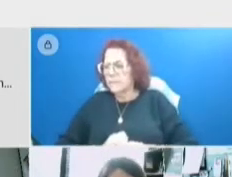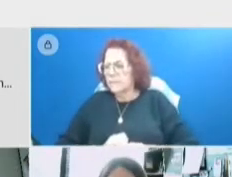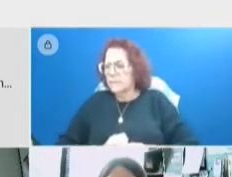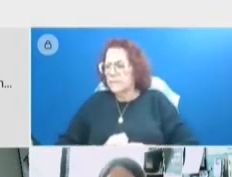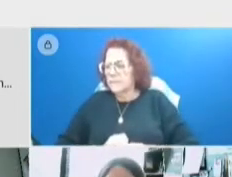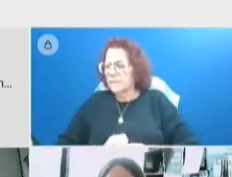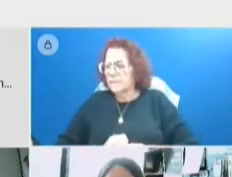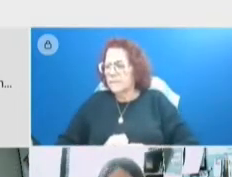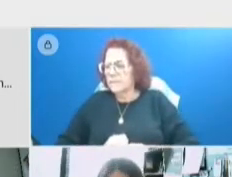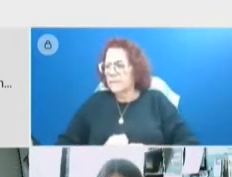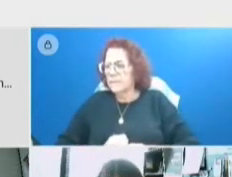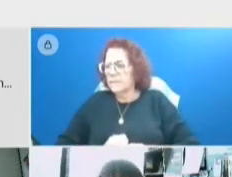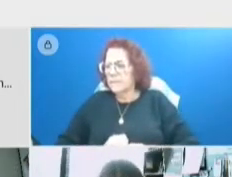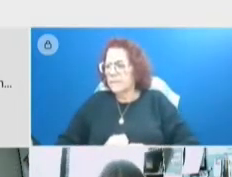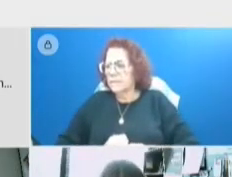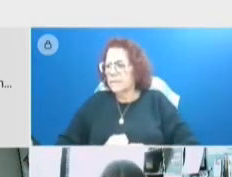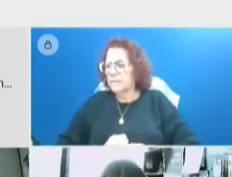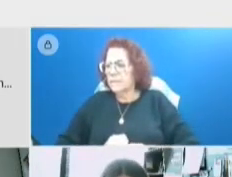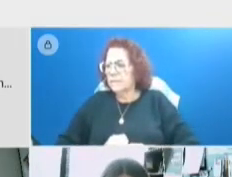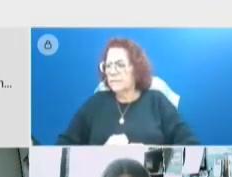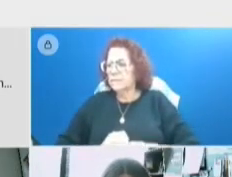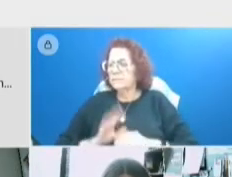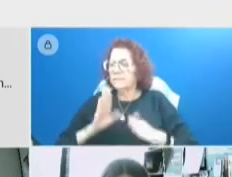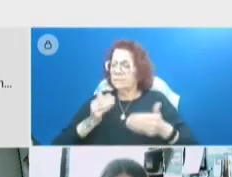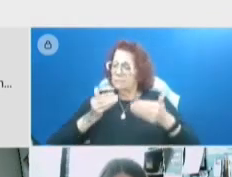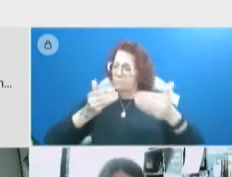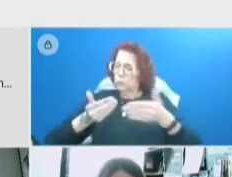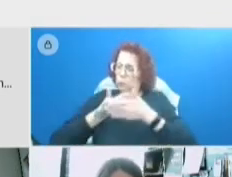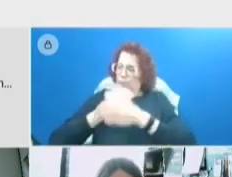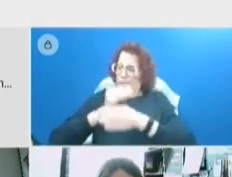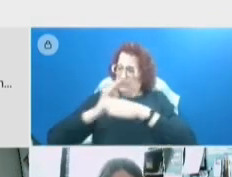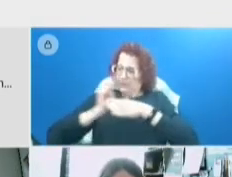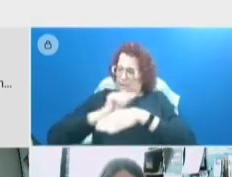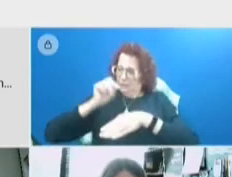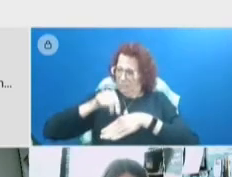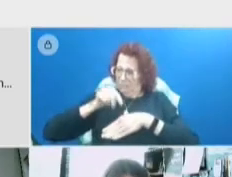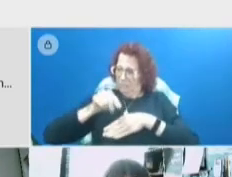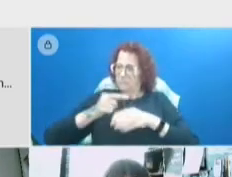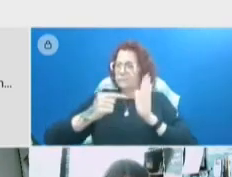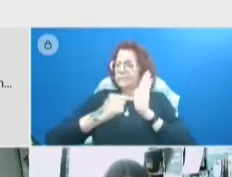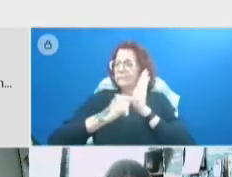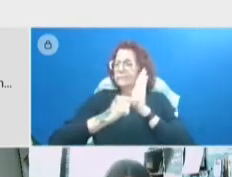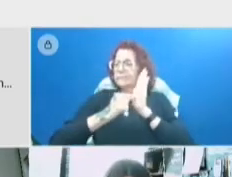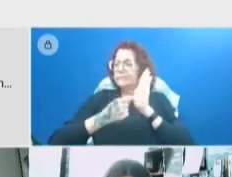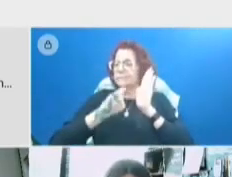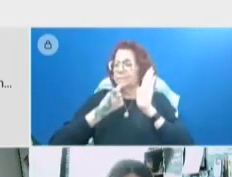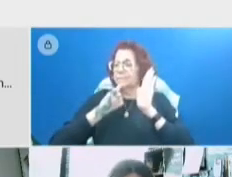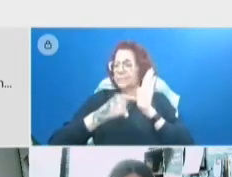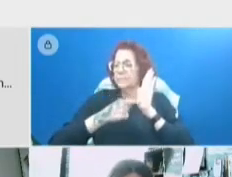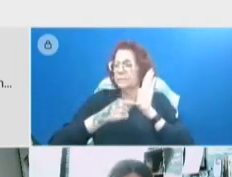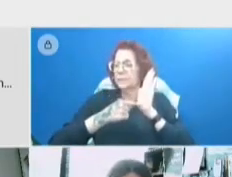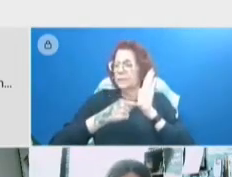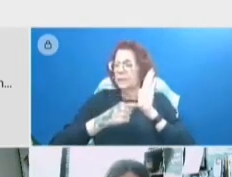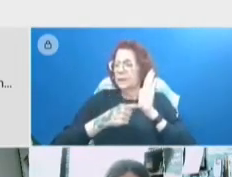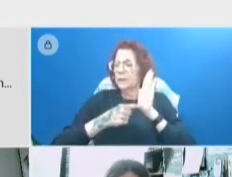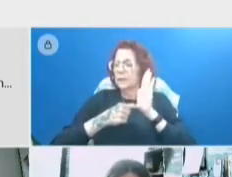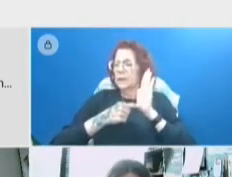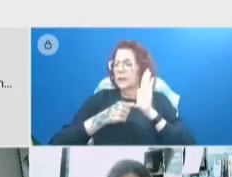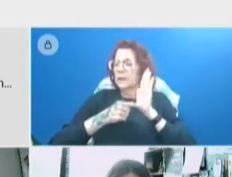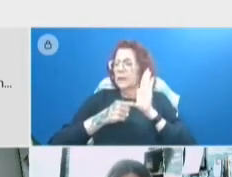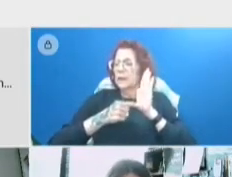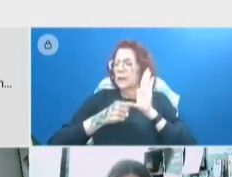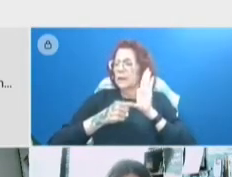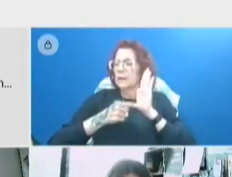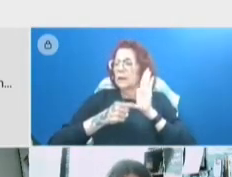Under new business in our minutes, there's a reference to a brief discussion on a regulation for high density